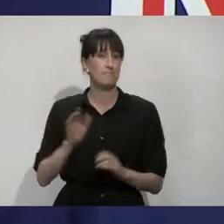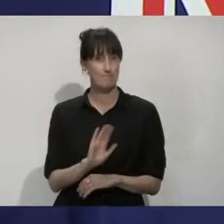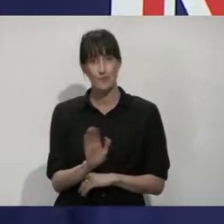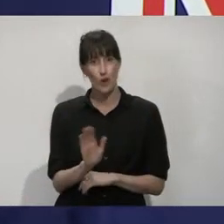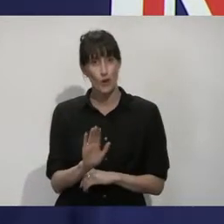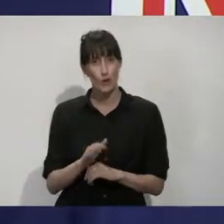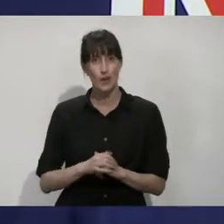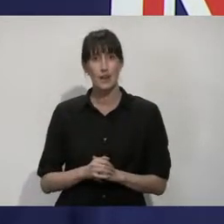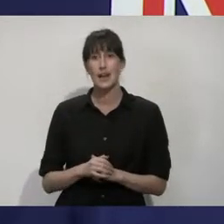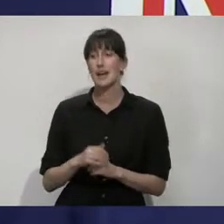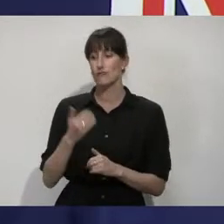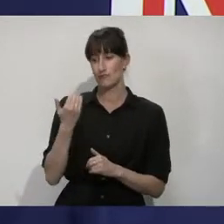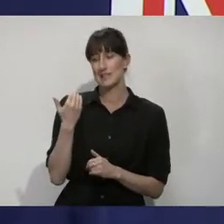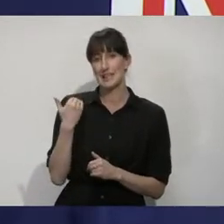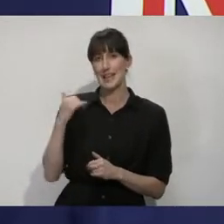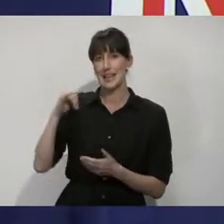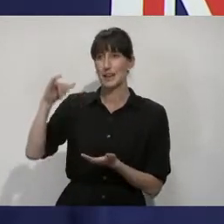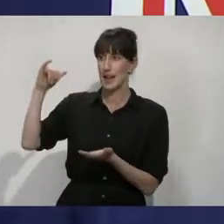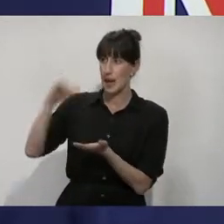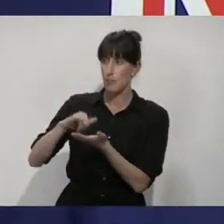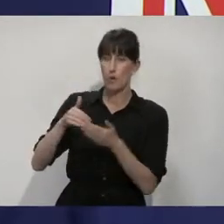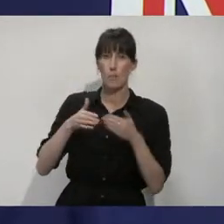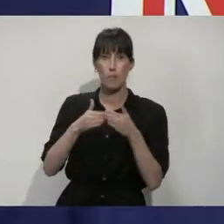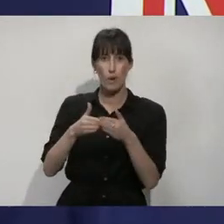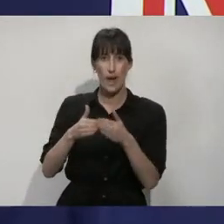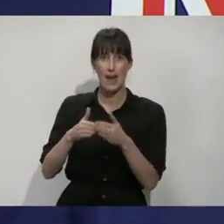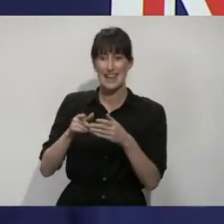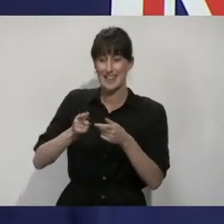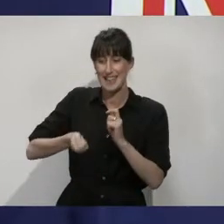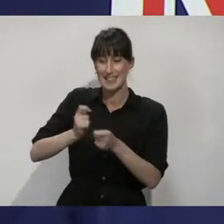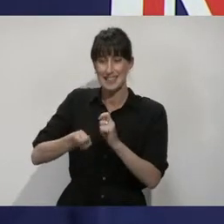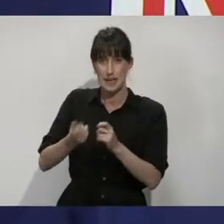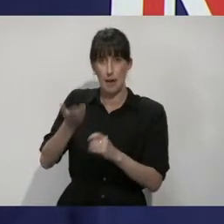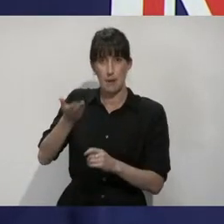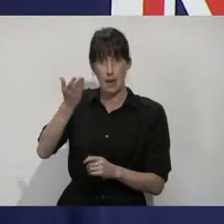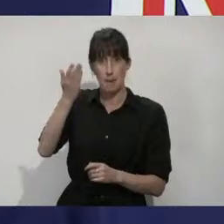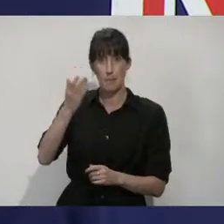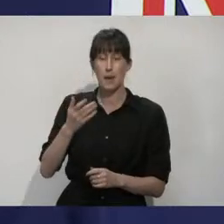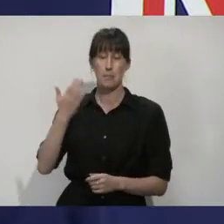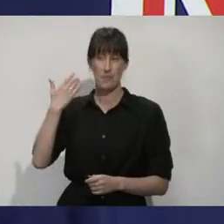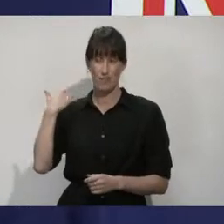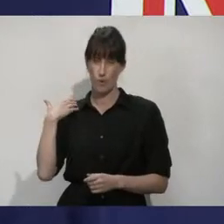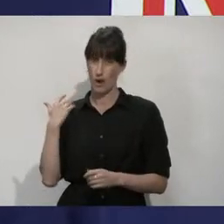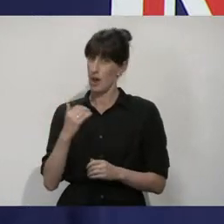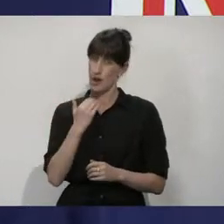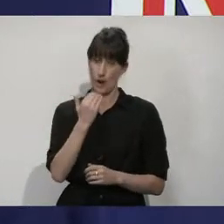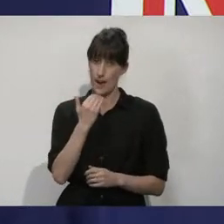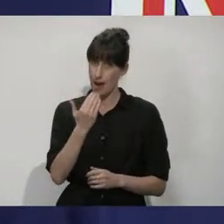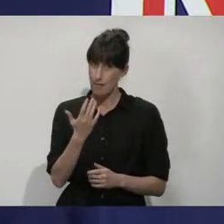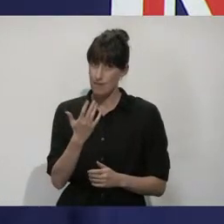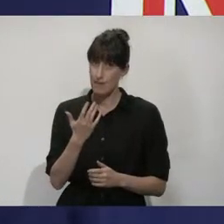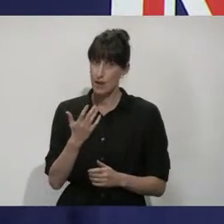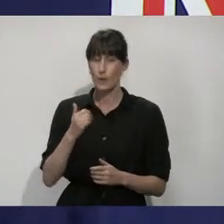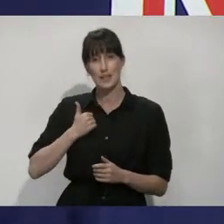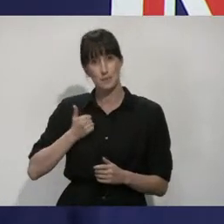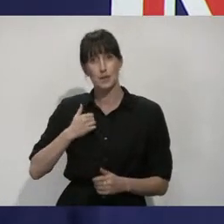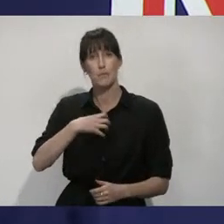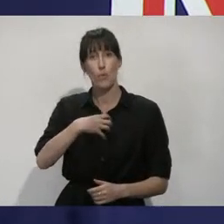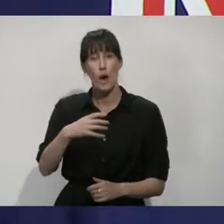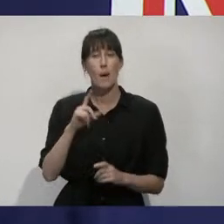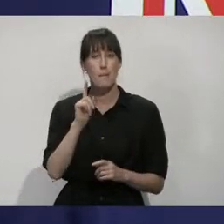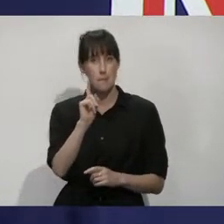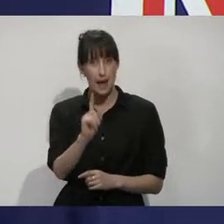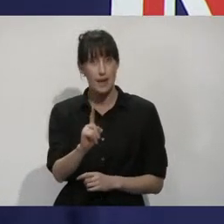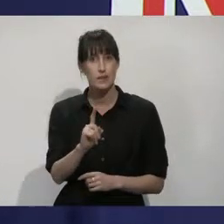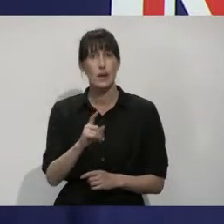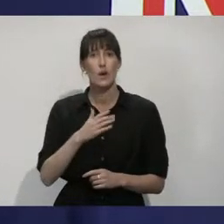Clearly that hasn't been happening at the speed and scale that we had expected. However, I do want to reiterate, these testing measures